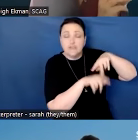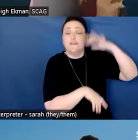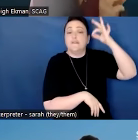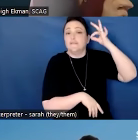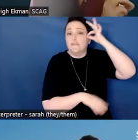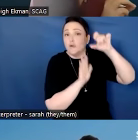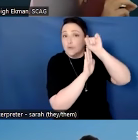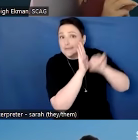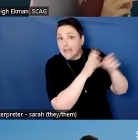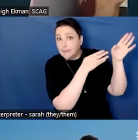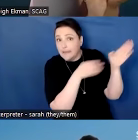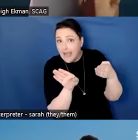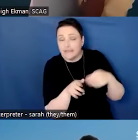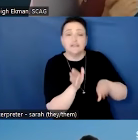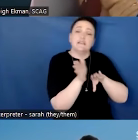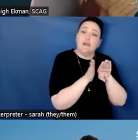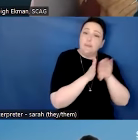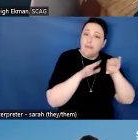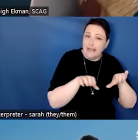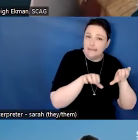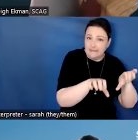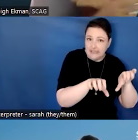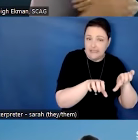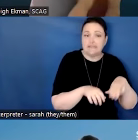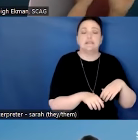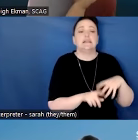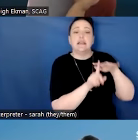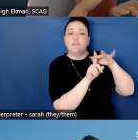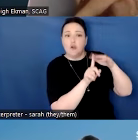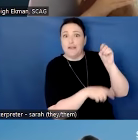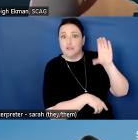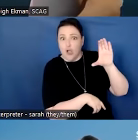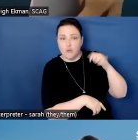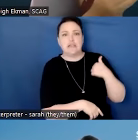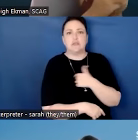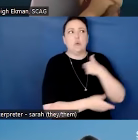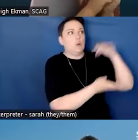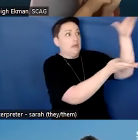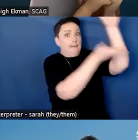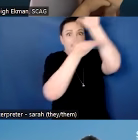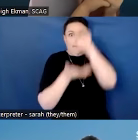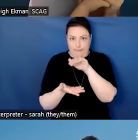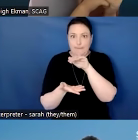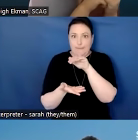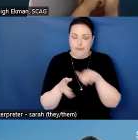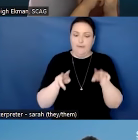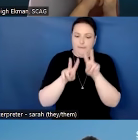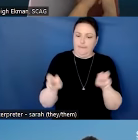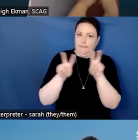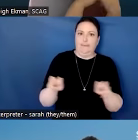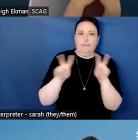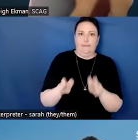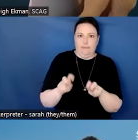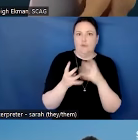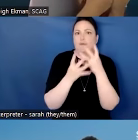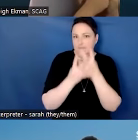federal development activities, and federal environmental documents. So this has nothing to do with CEQA, even though we're talking about CEQA.